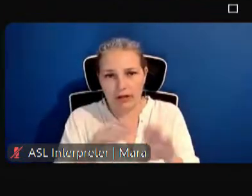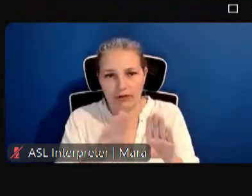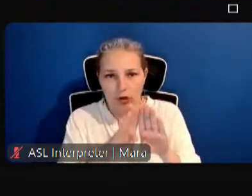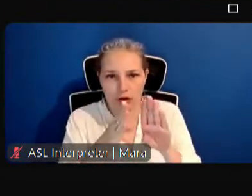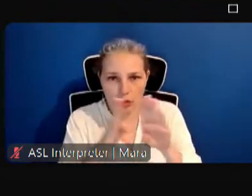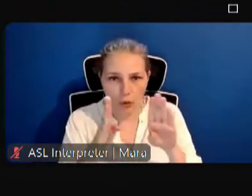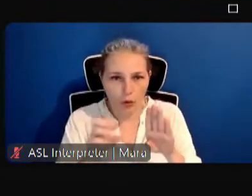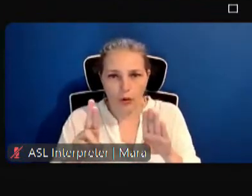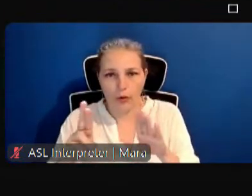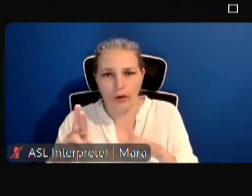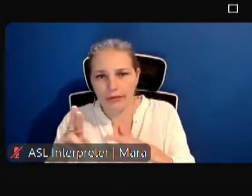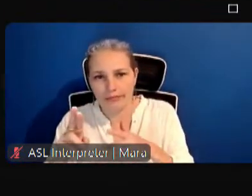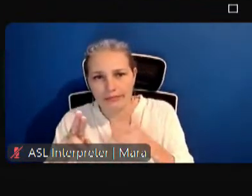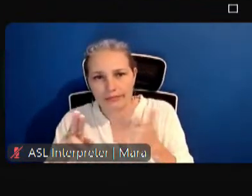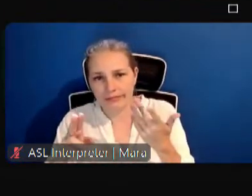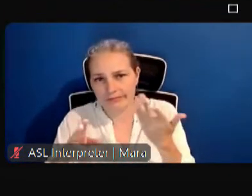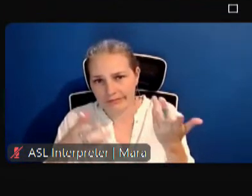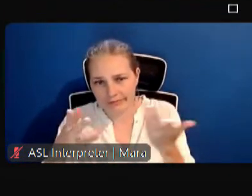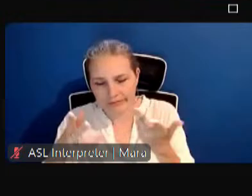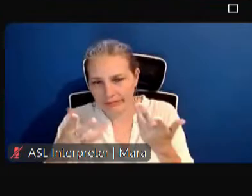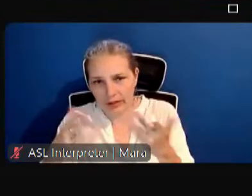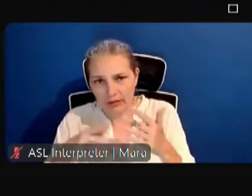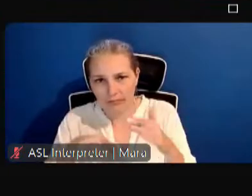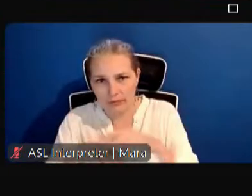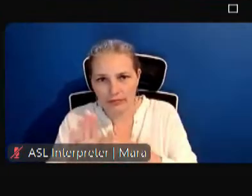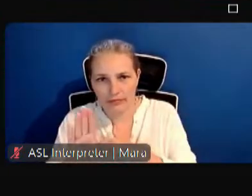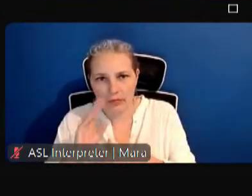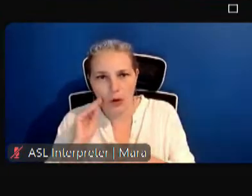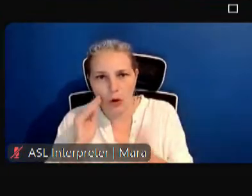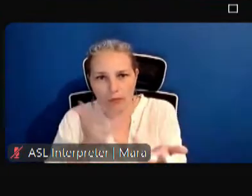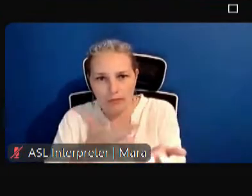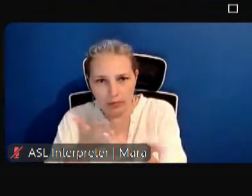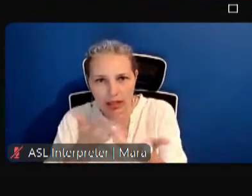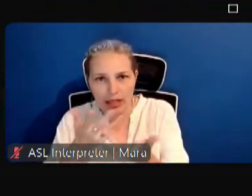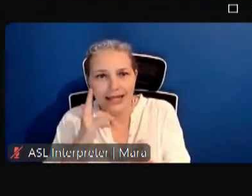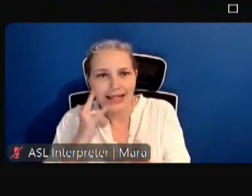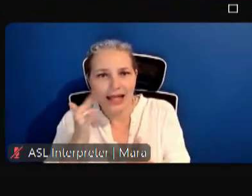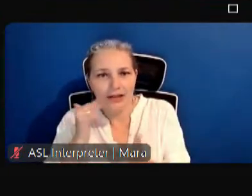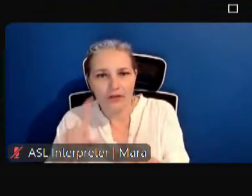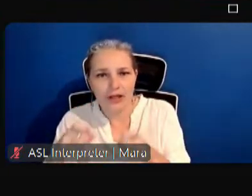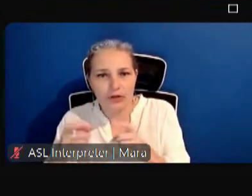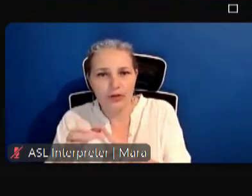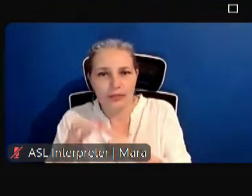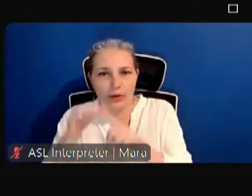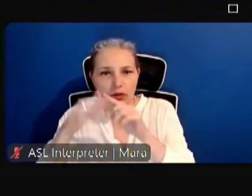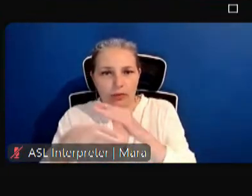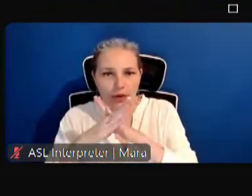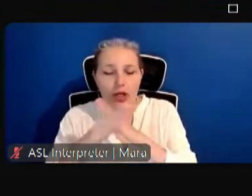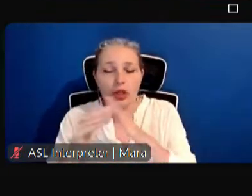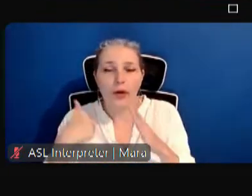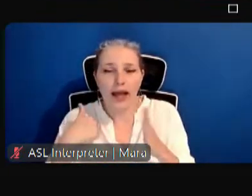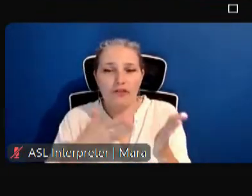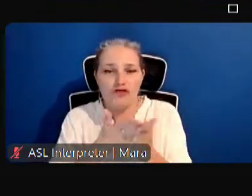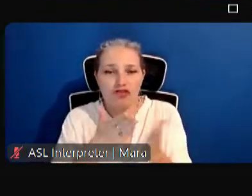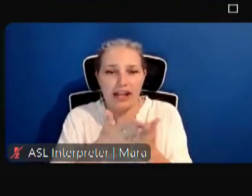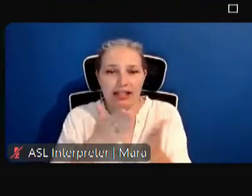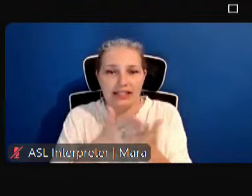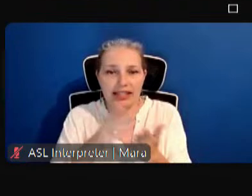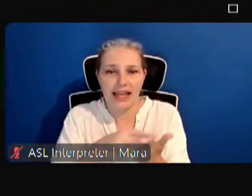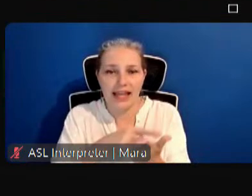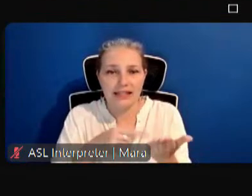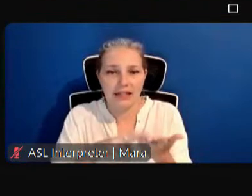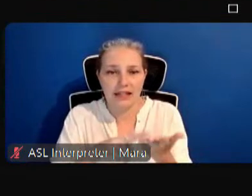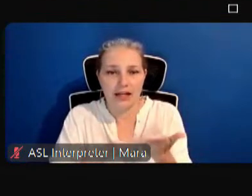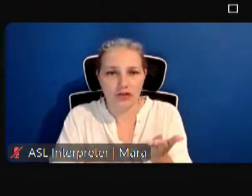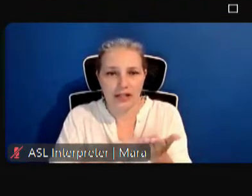law actually gives you special protections. Here's what you need to know about your right to cancel such contracts. For home improvement contracts, you have the